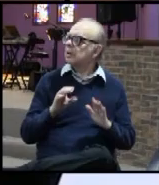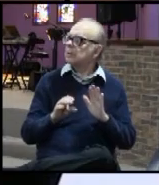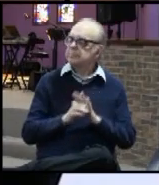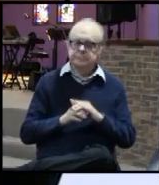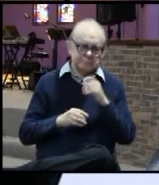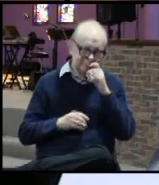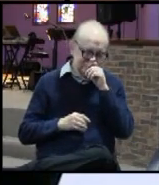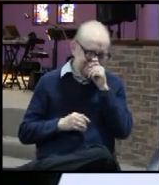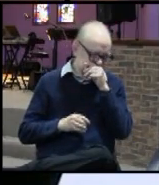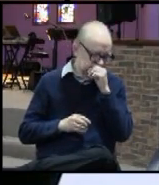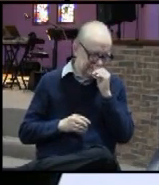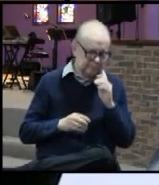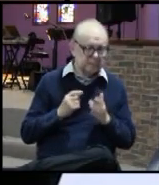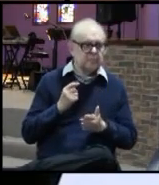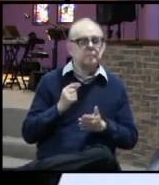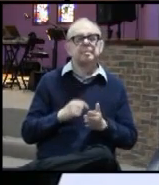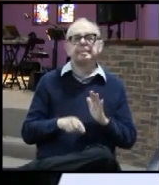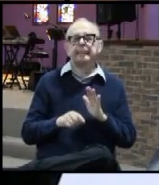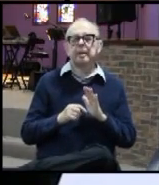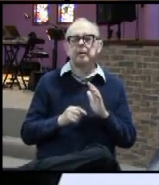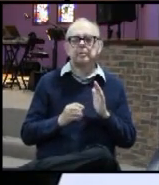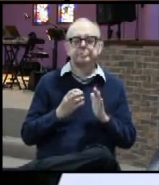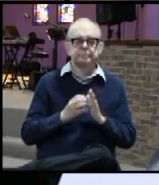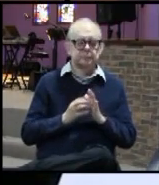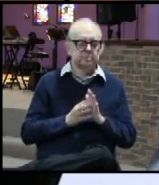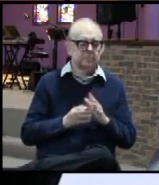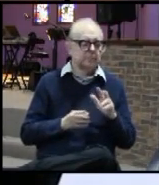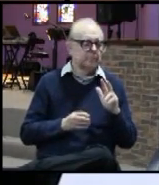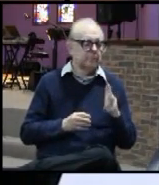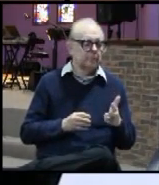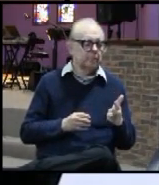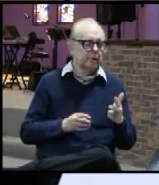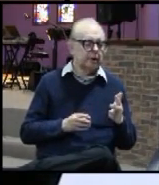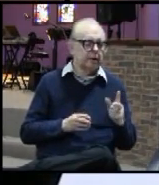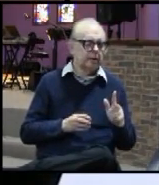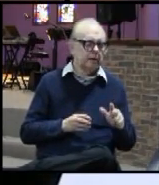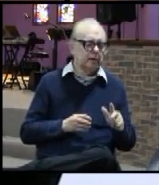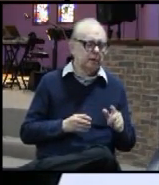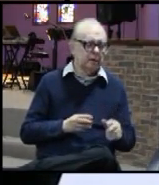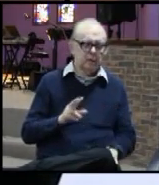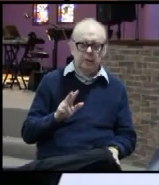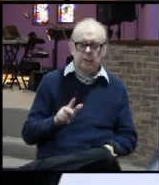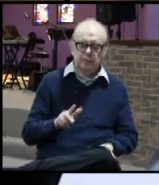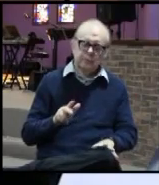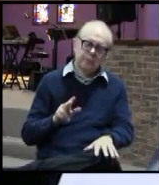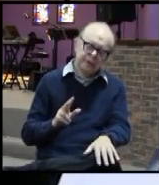let's go. Luke chapter 23, verses 44 to 47.